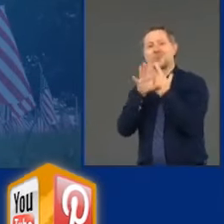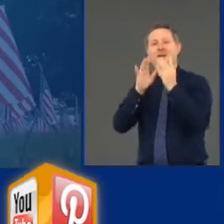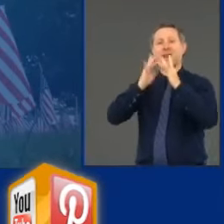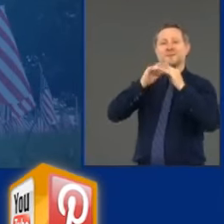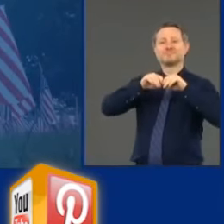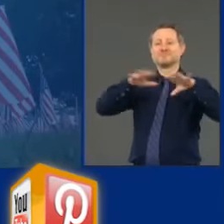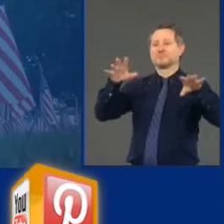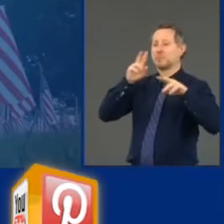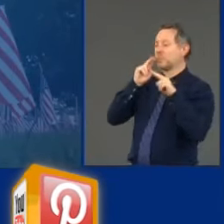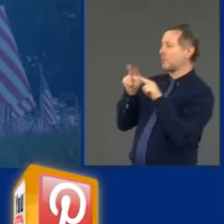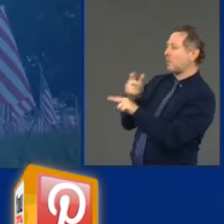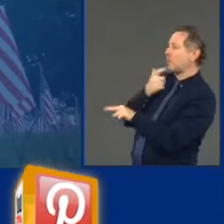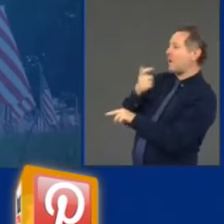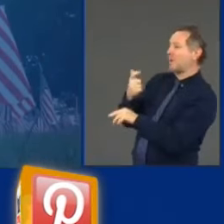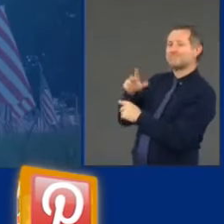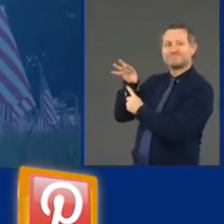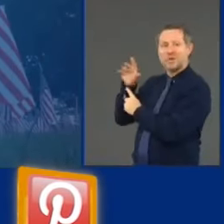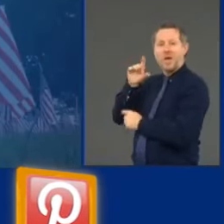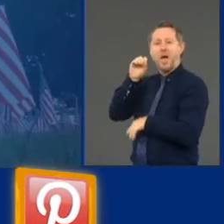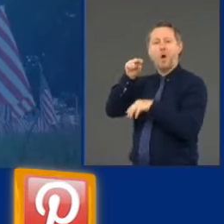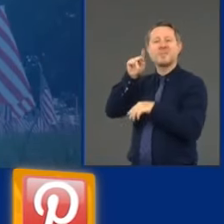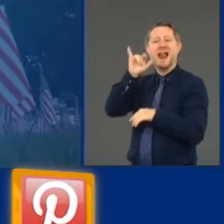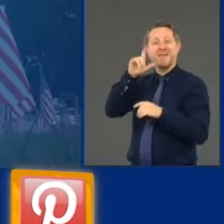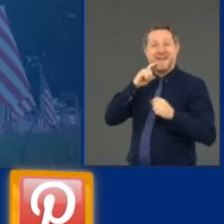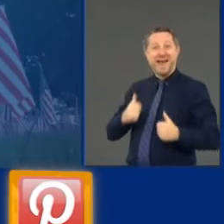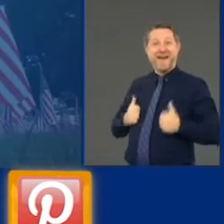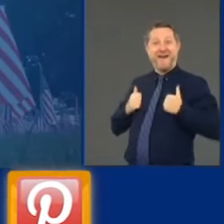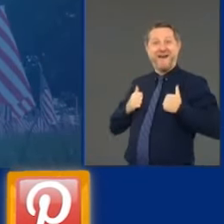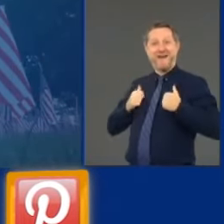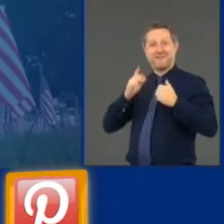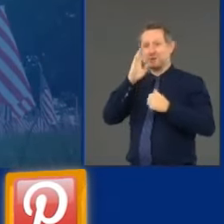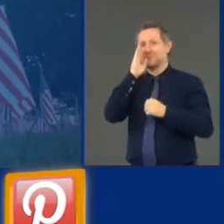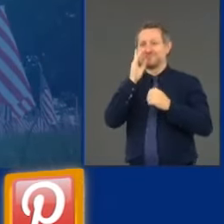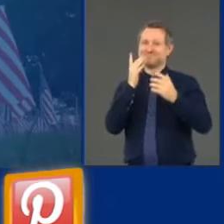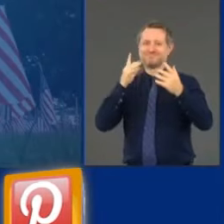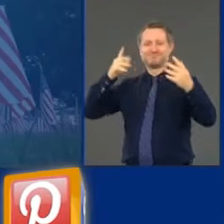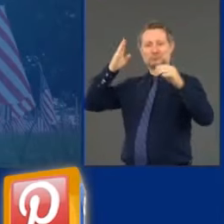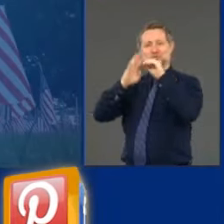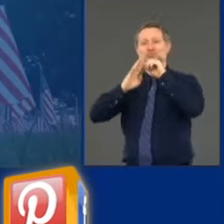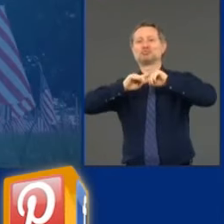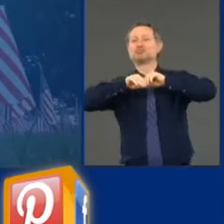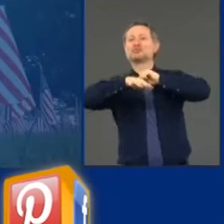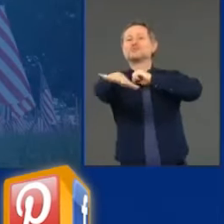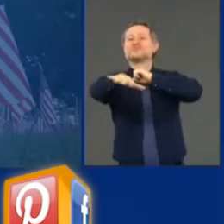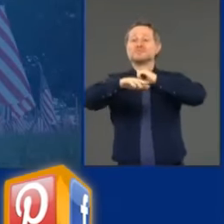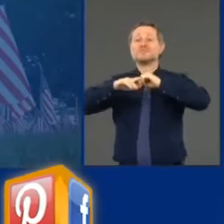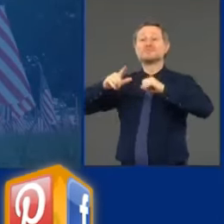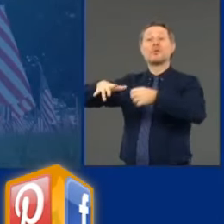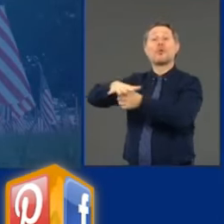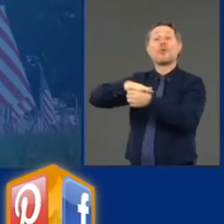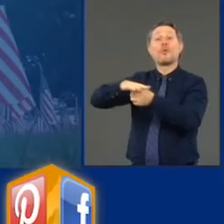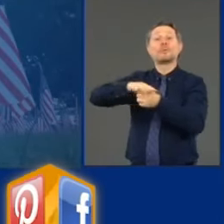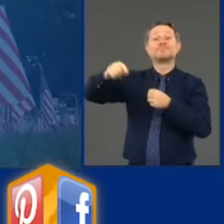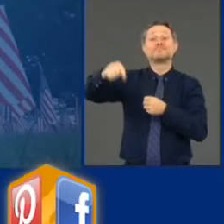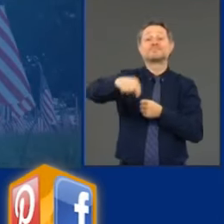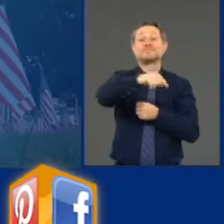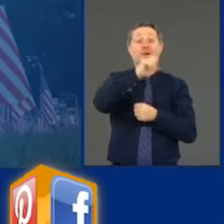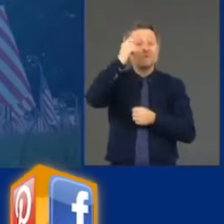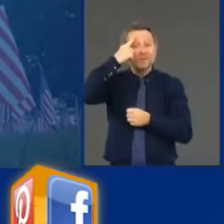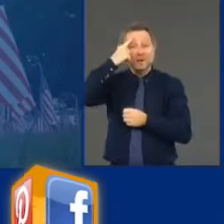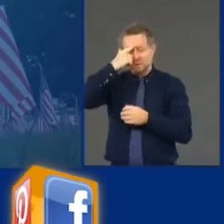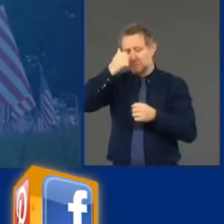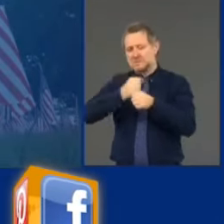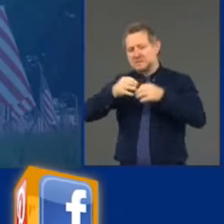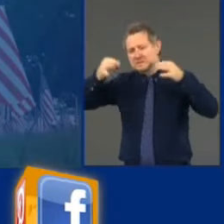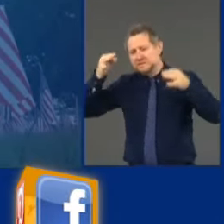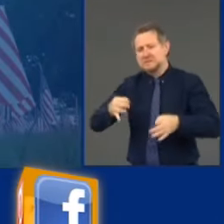can be part of honoring that tradition. Local governments can make a decision that they don't want